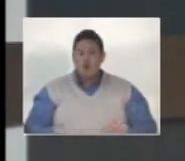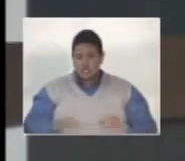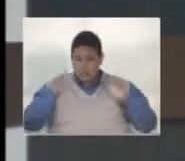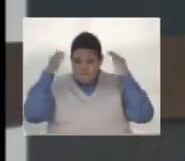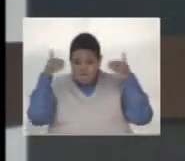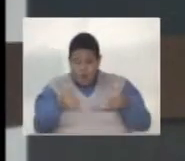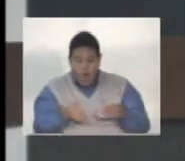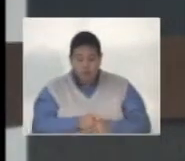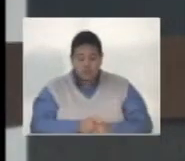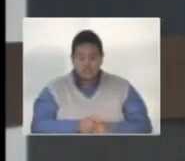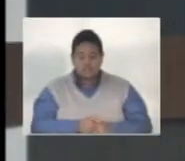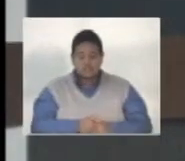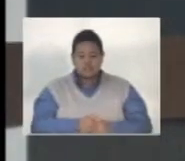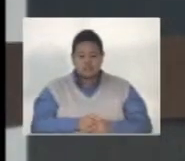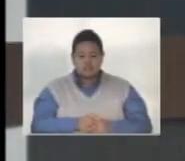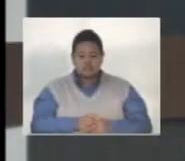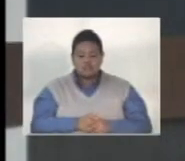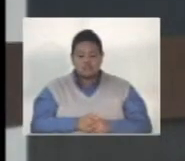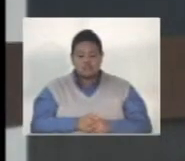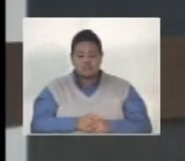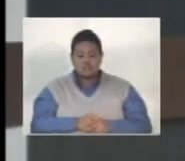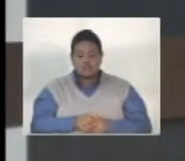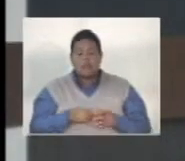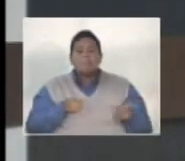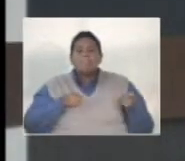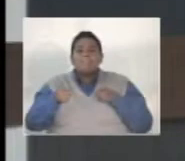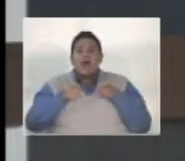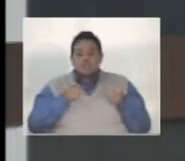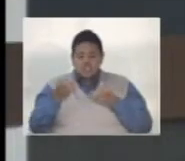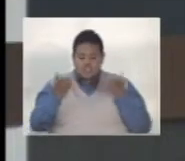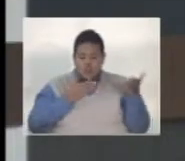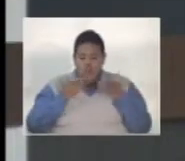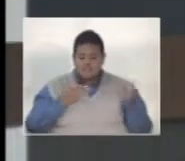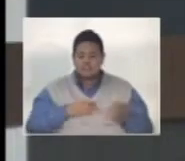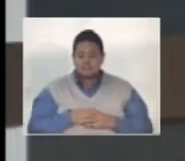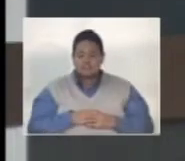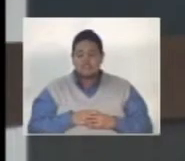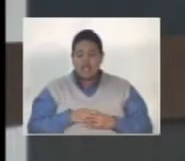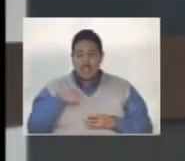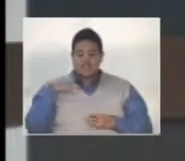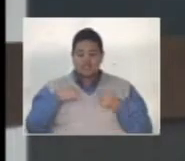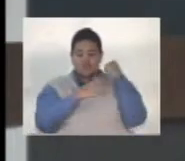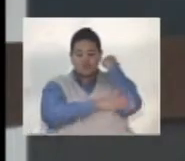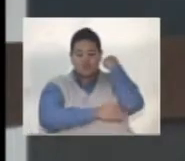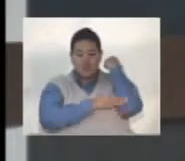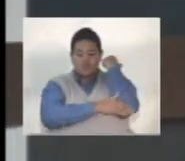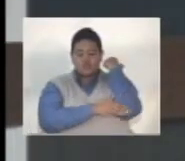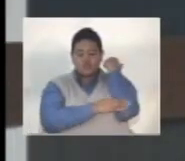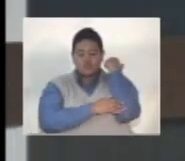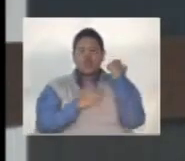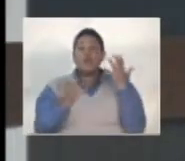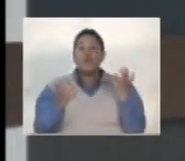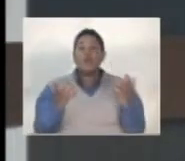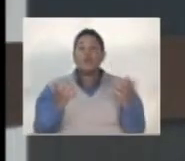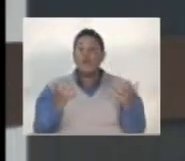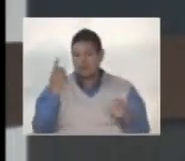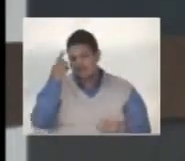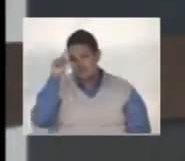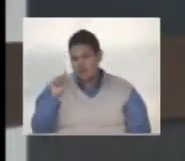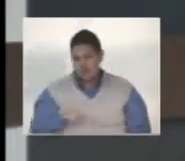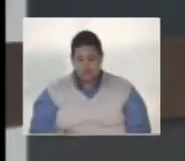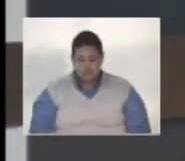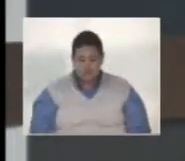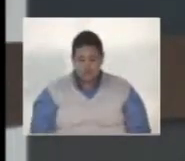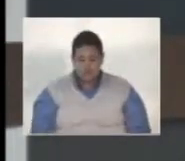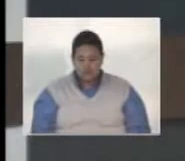customer-focused, efficiently managed. And that this country, Mr. Speaker, this